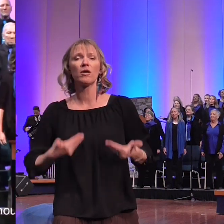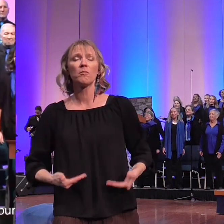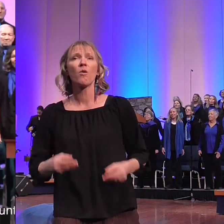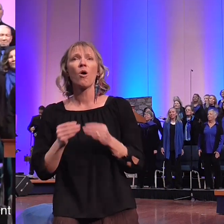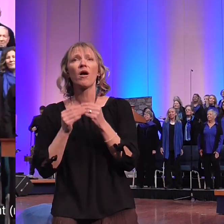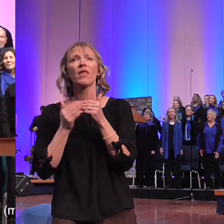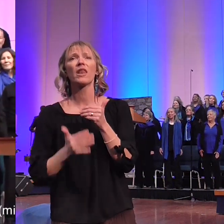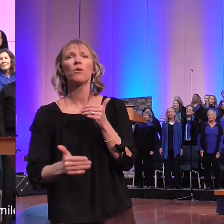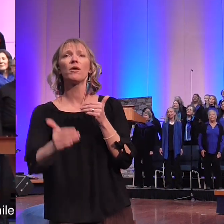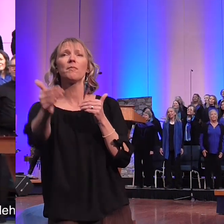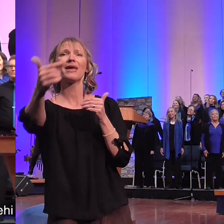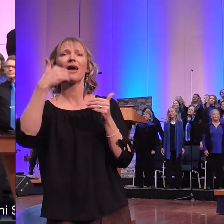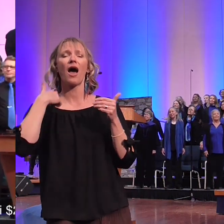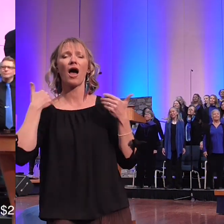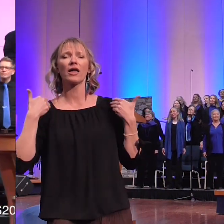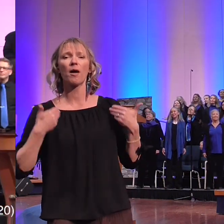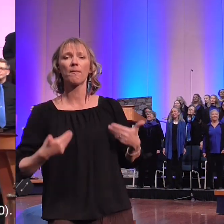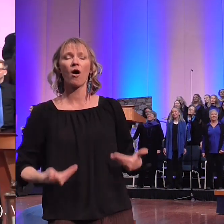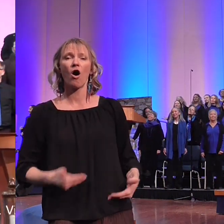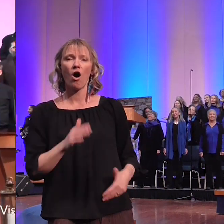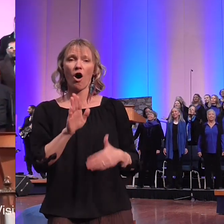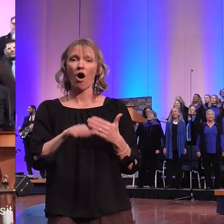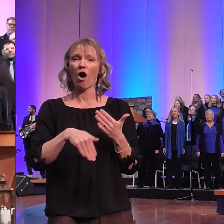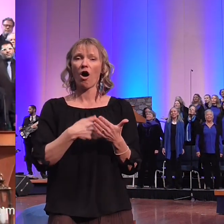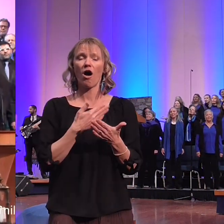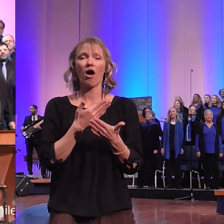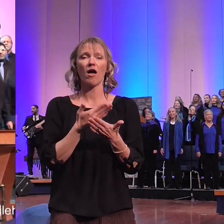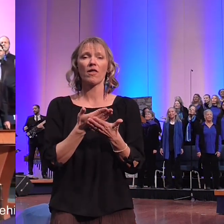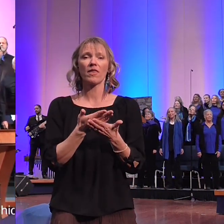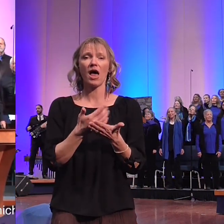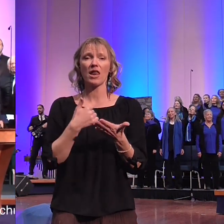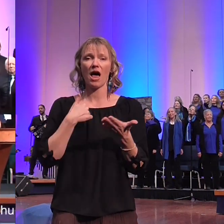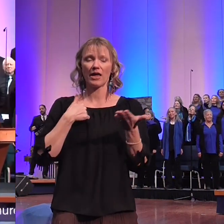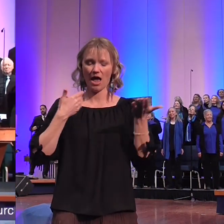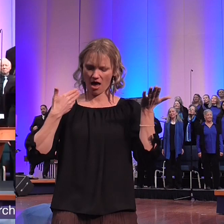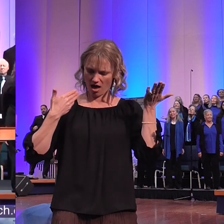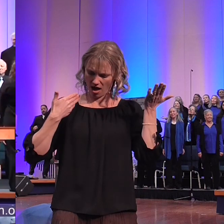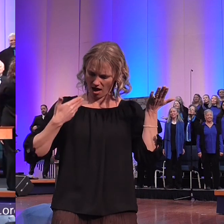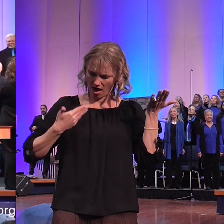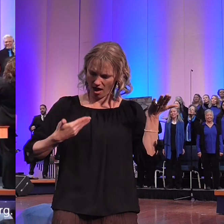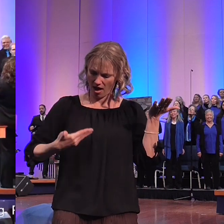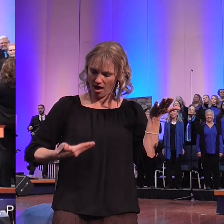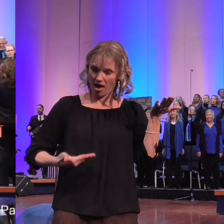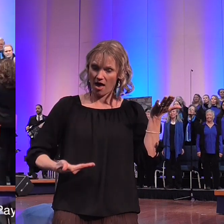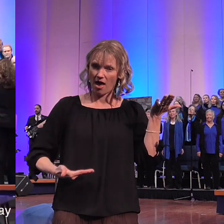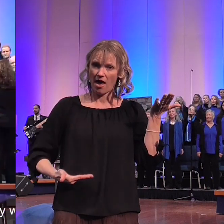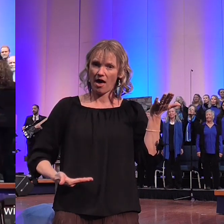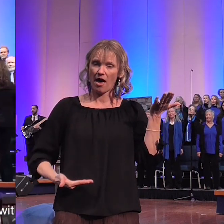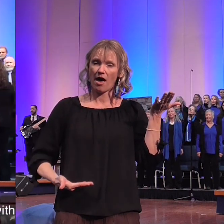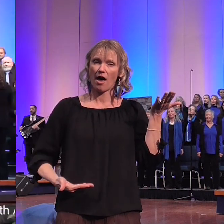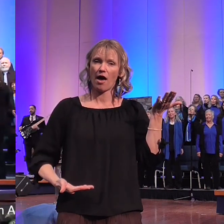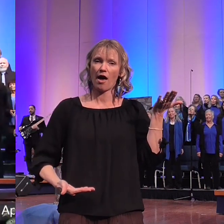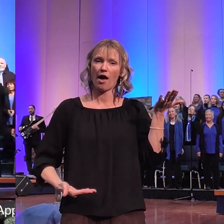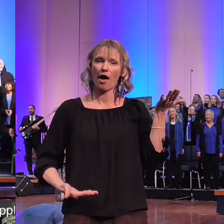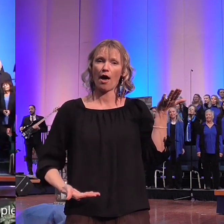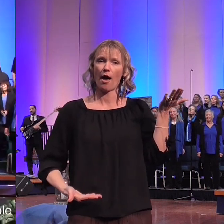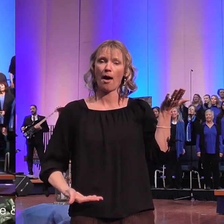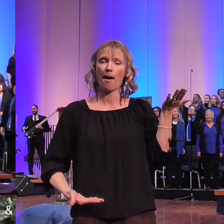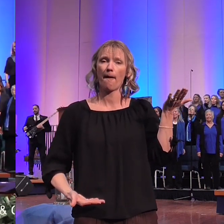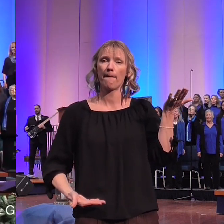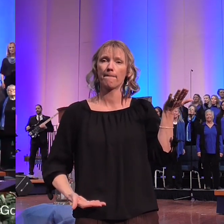am more than I will be. I am all that I am.